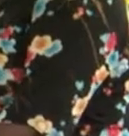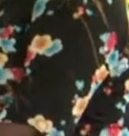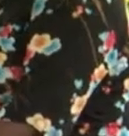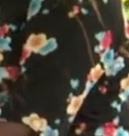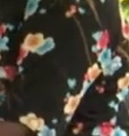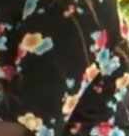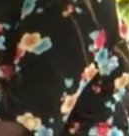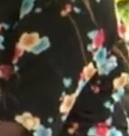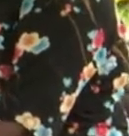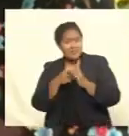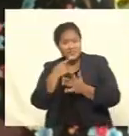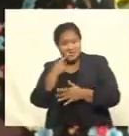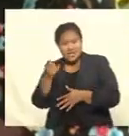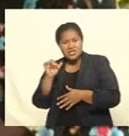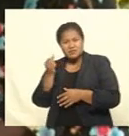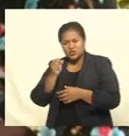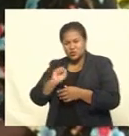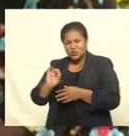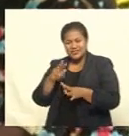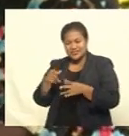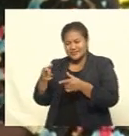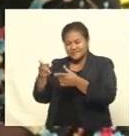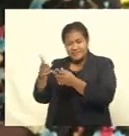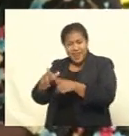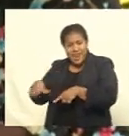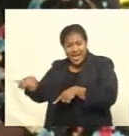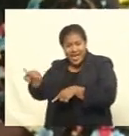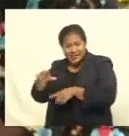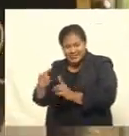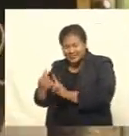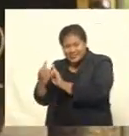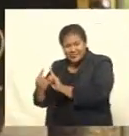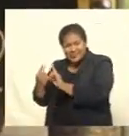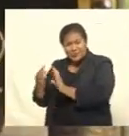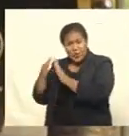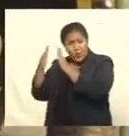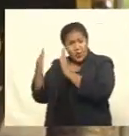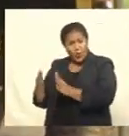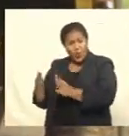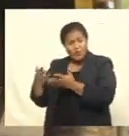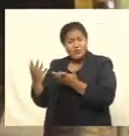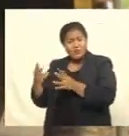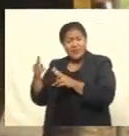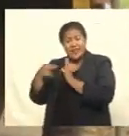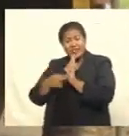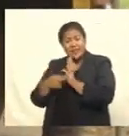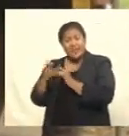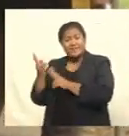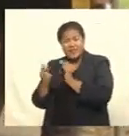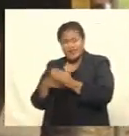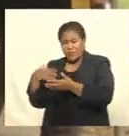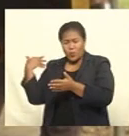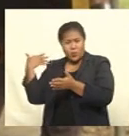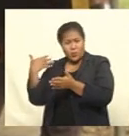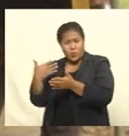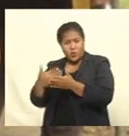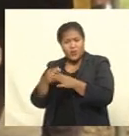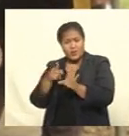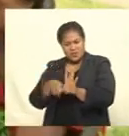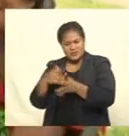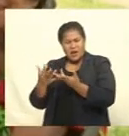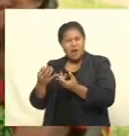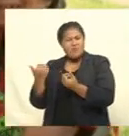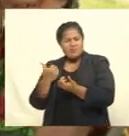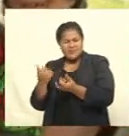Mate says she has been using a piece of land next to their house at Natokalo village for decades and has been earning